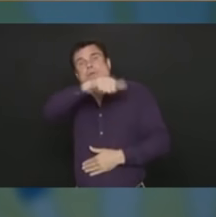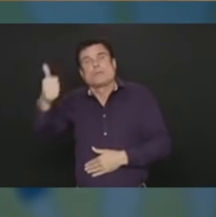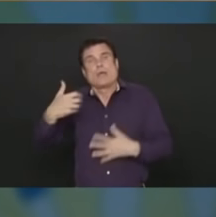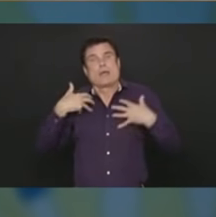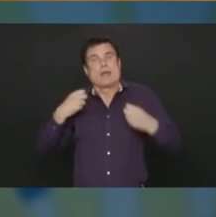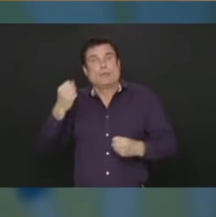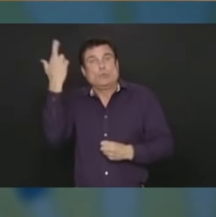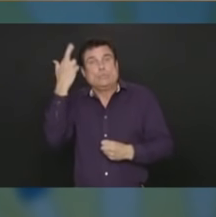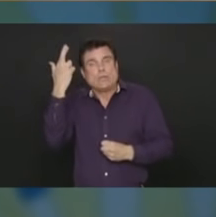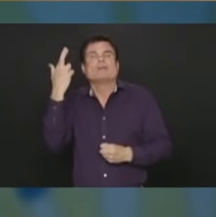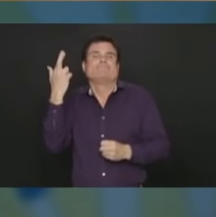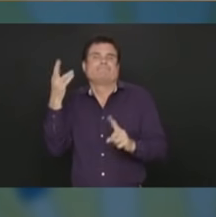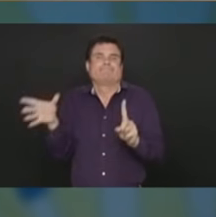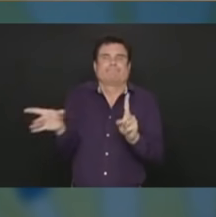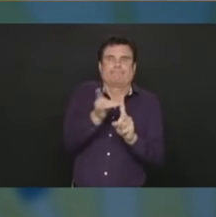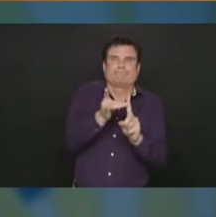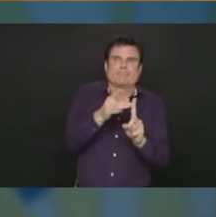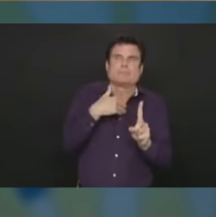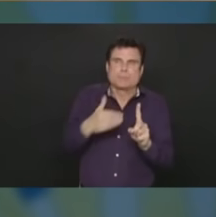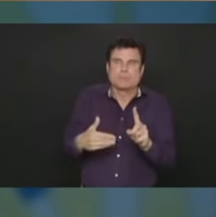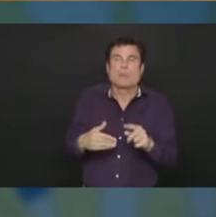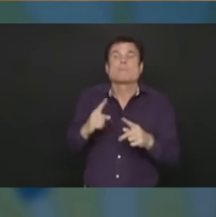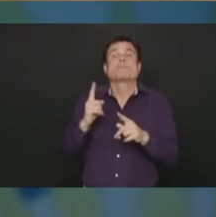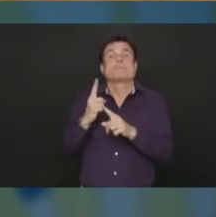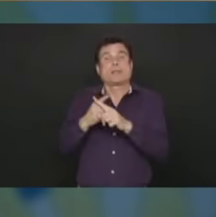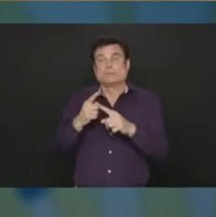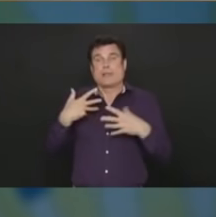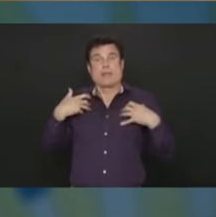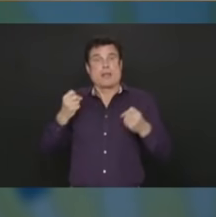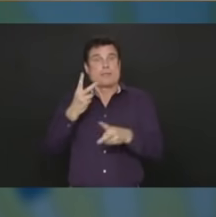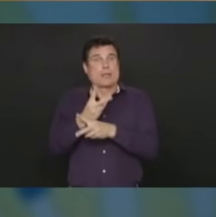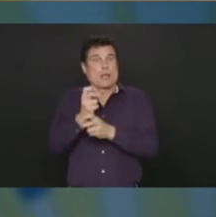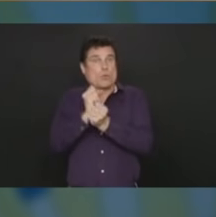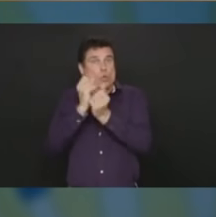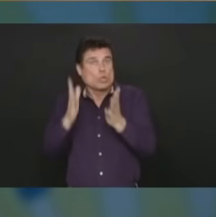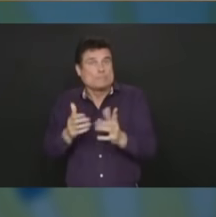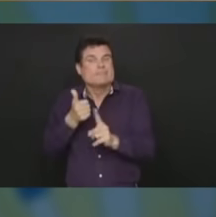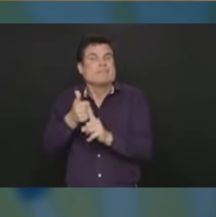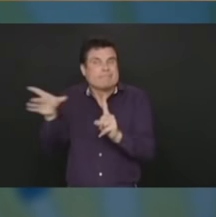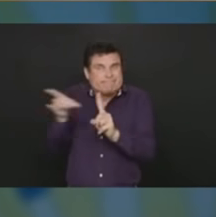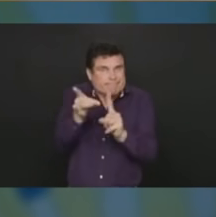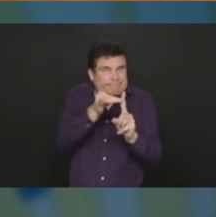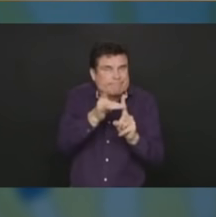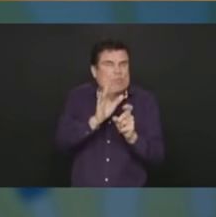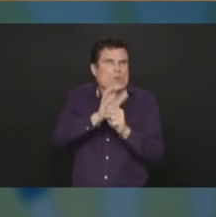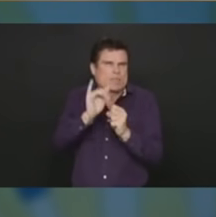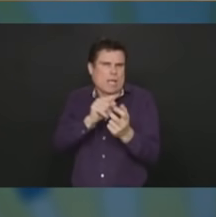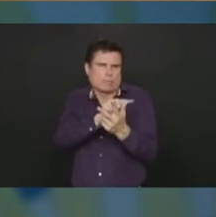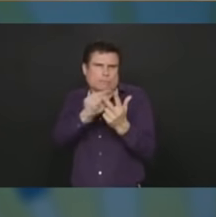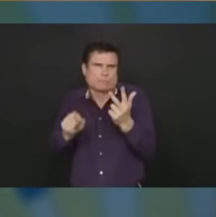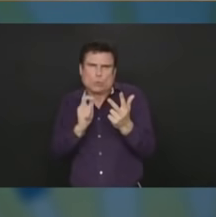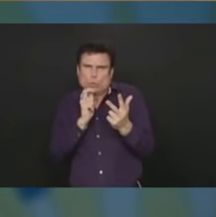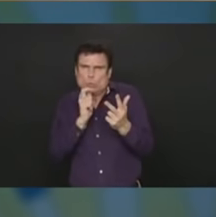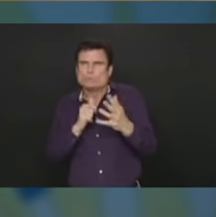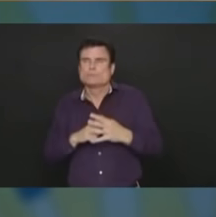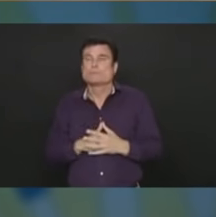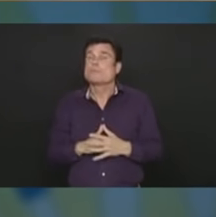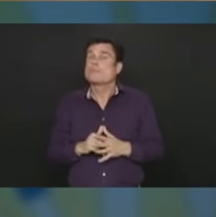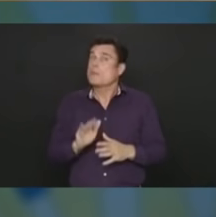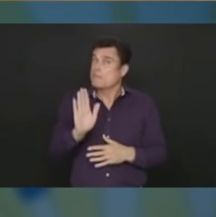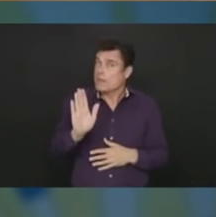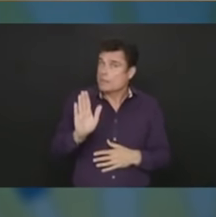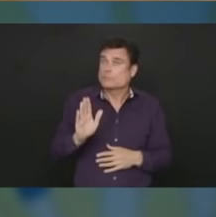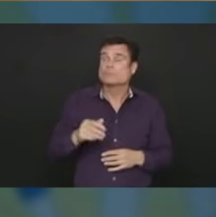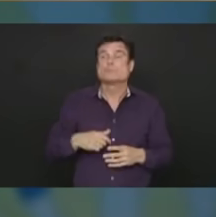what we've accomplished here in BC has been able to protect everybody and ensure that they had the best chance at getting the care they